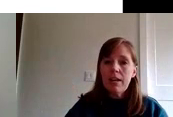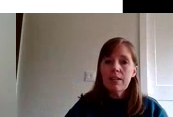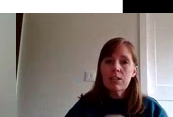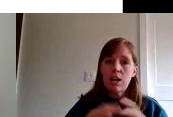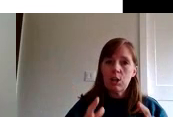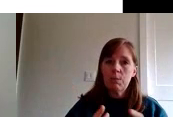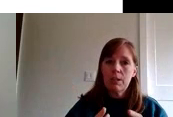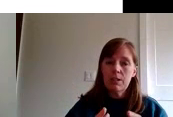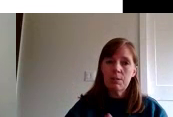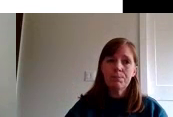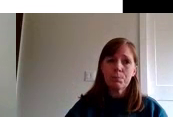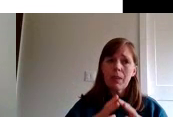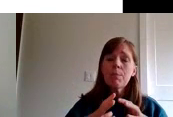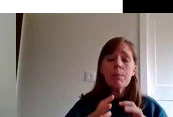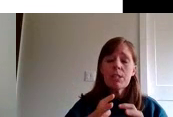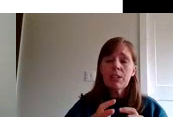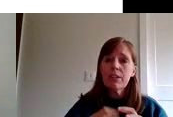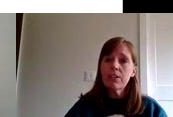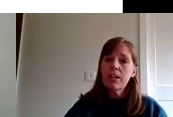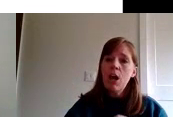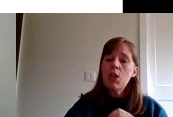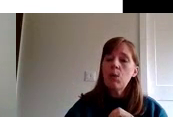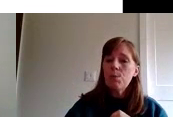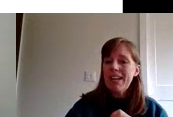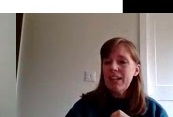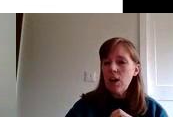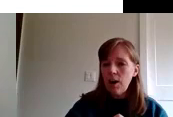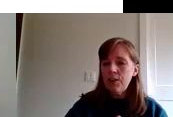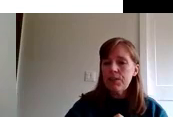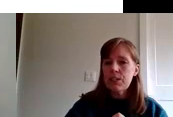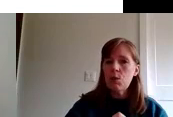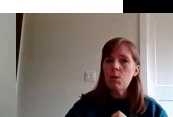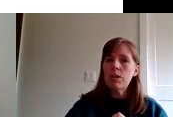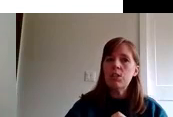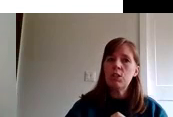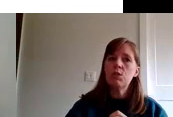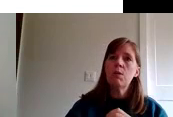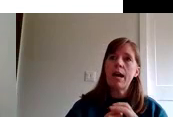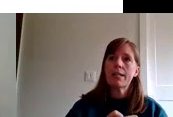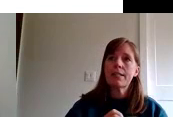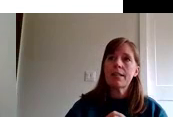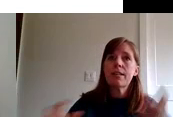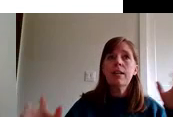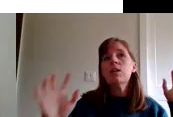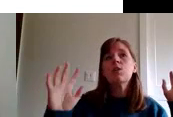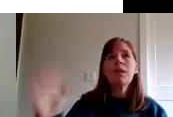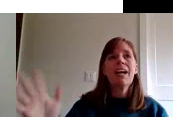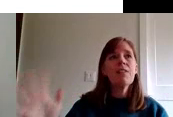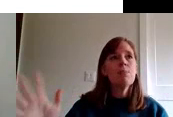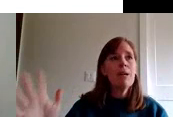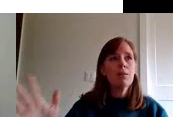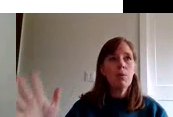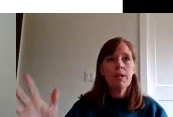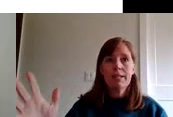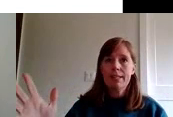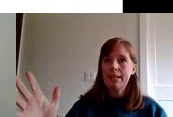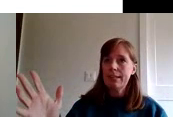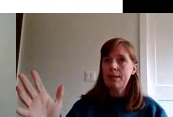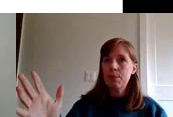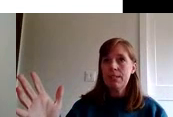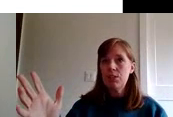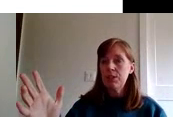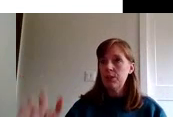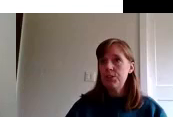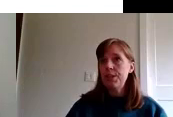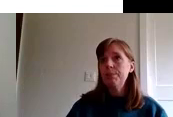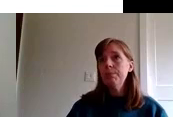in my document, my materials, that will make it hard for someone to access? So we have this PowerPoint on